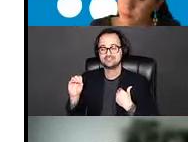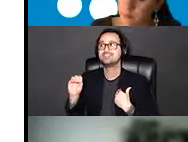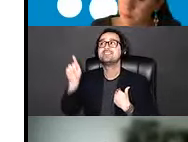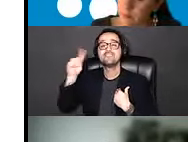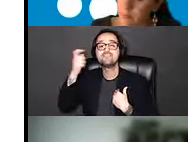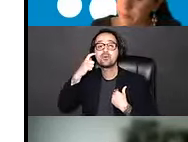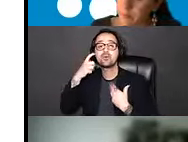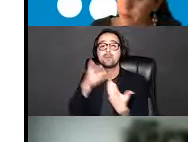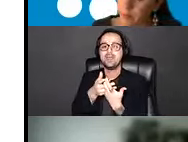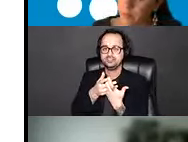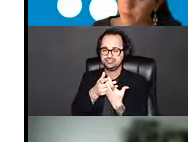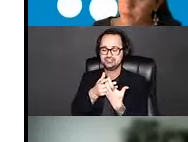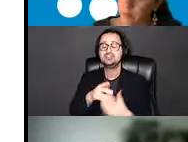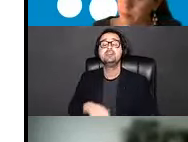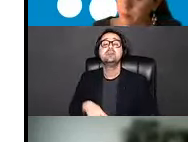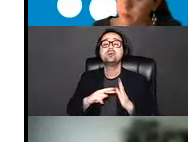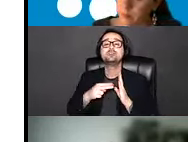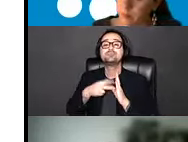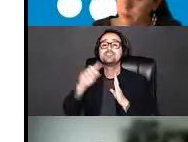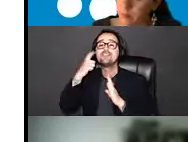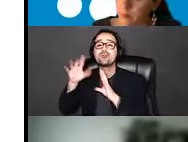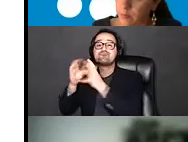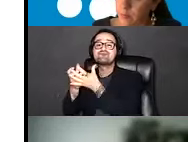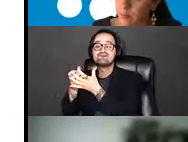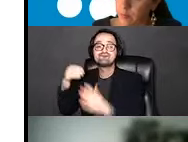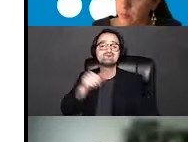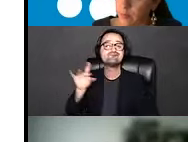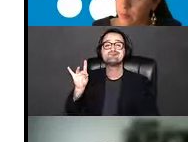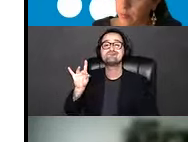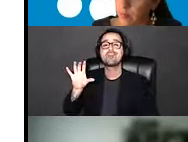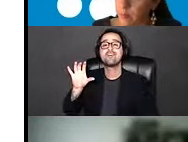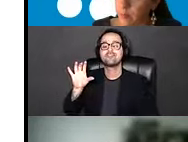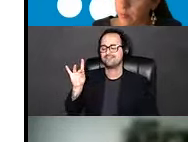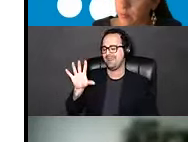which means the feds are going to pay for 85% of